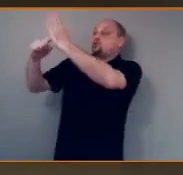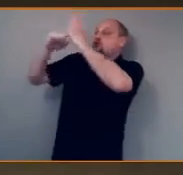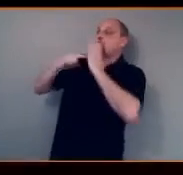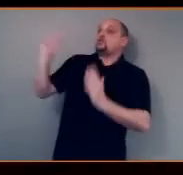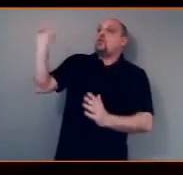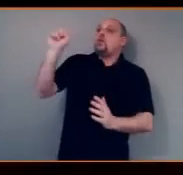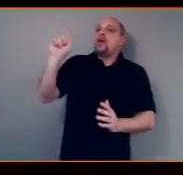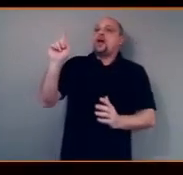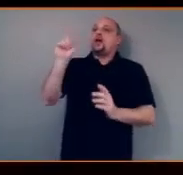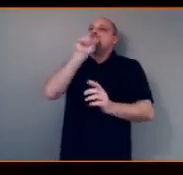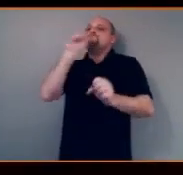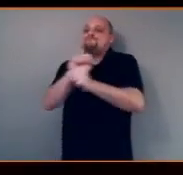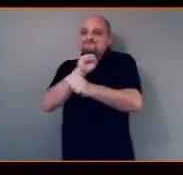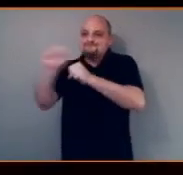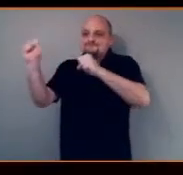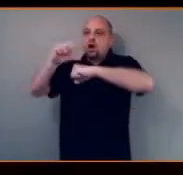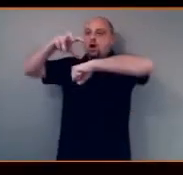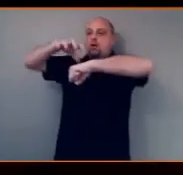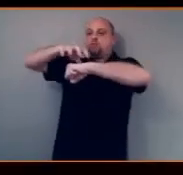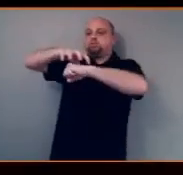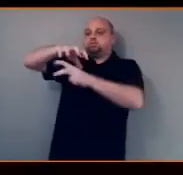things are located on Mars.